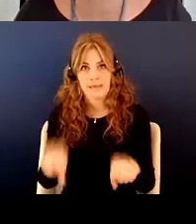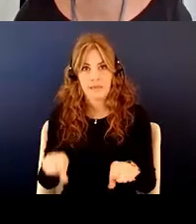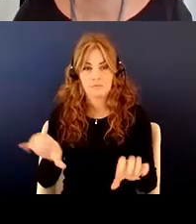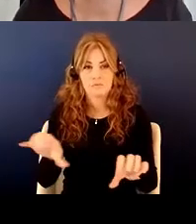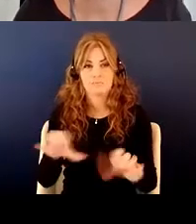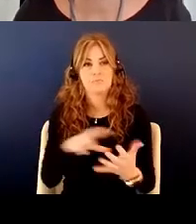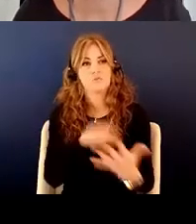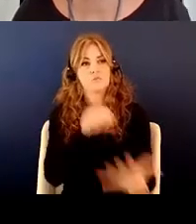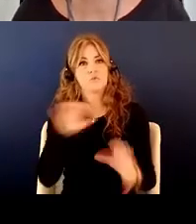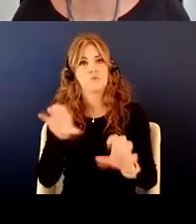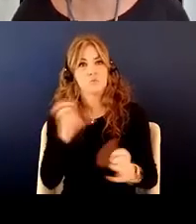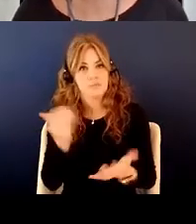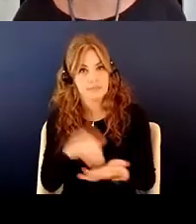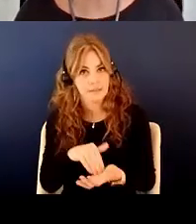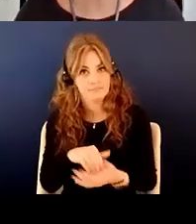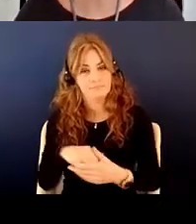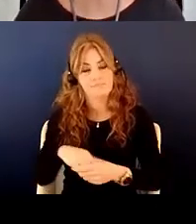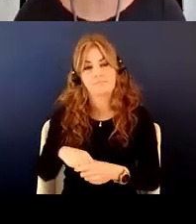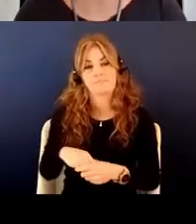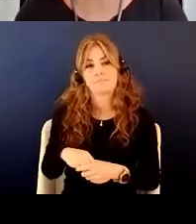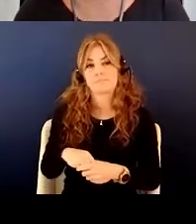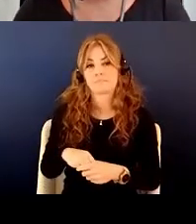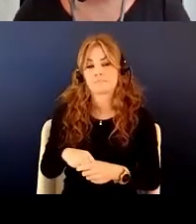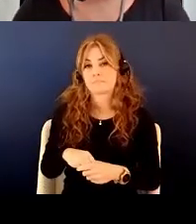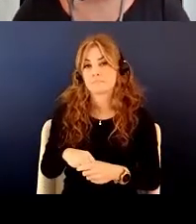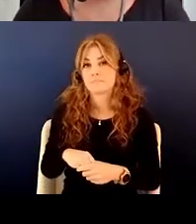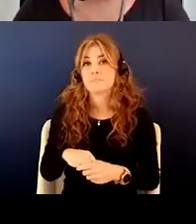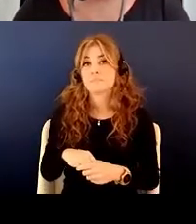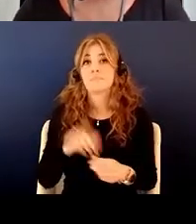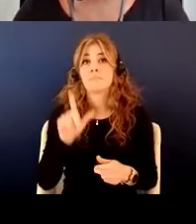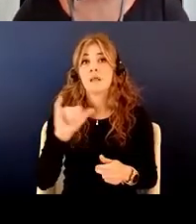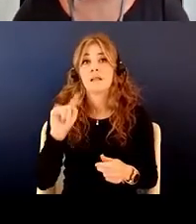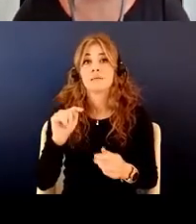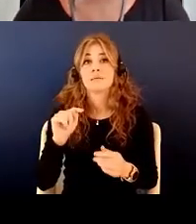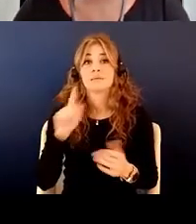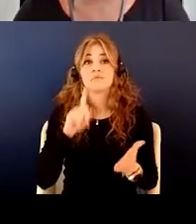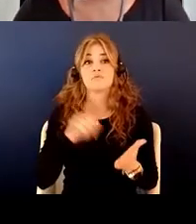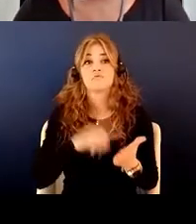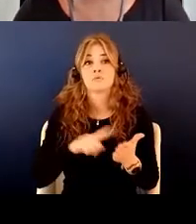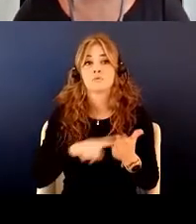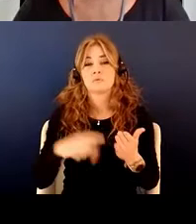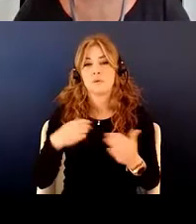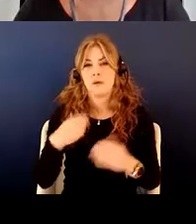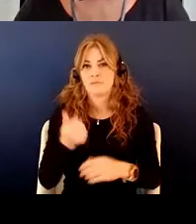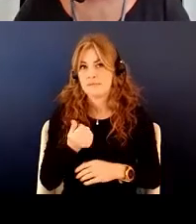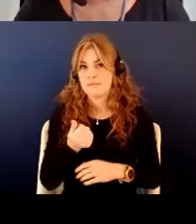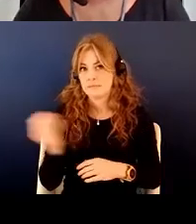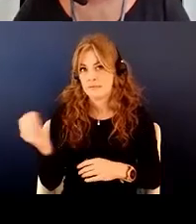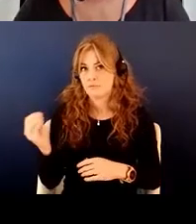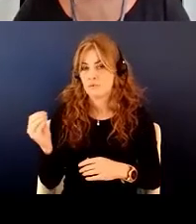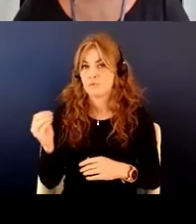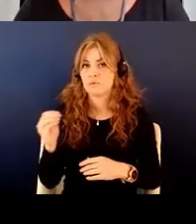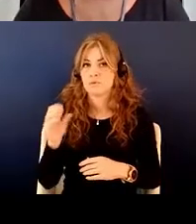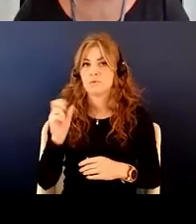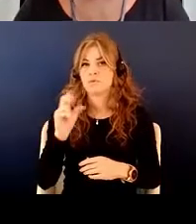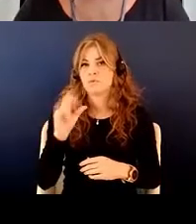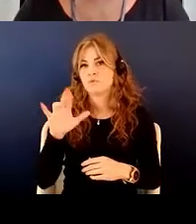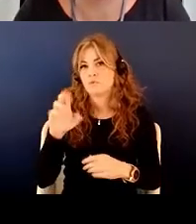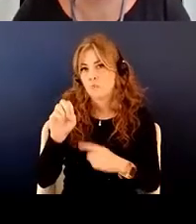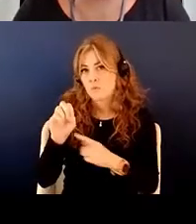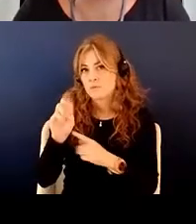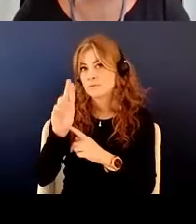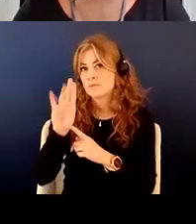Okay, so in the literature search, we have a number of potential sources of bias that might